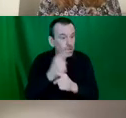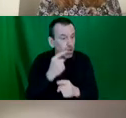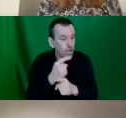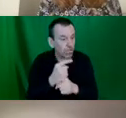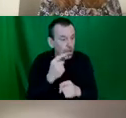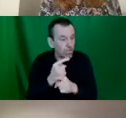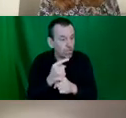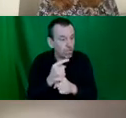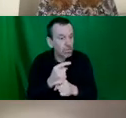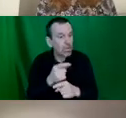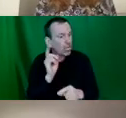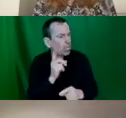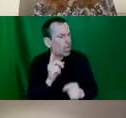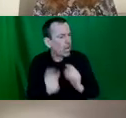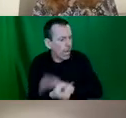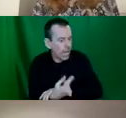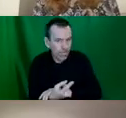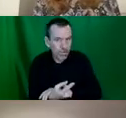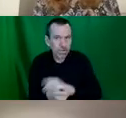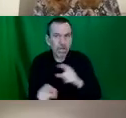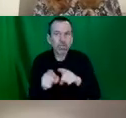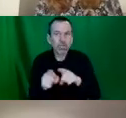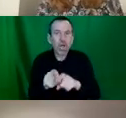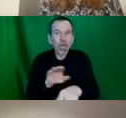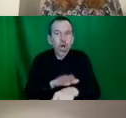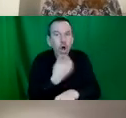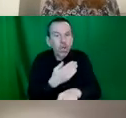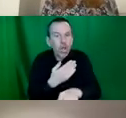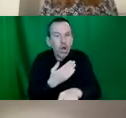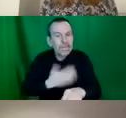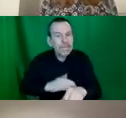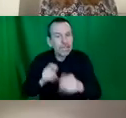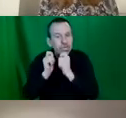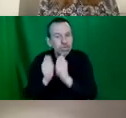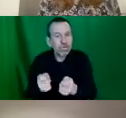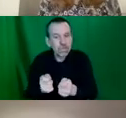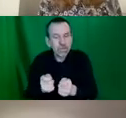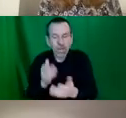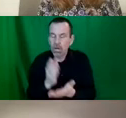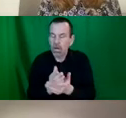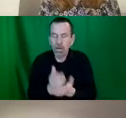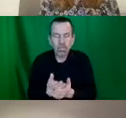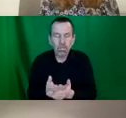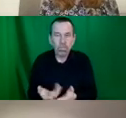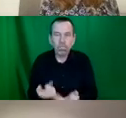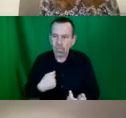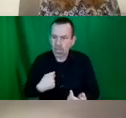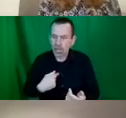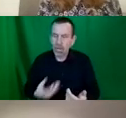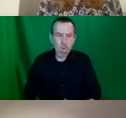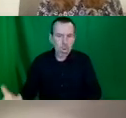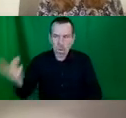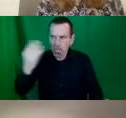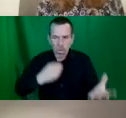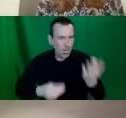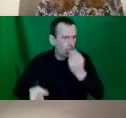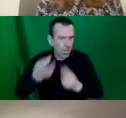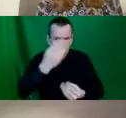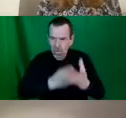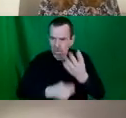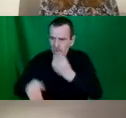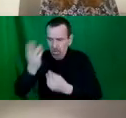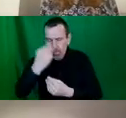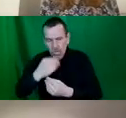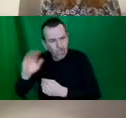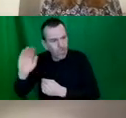reveal, and how long the treatment had taken. I gained so much from everyone's experience, and I encourage all frustrated lockdown conservators